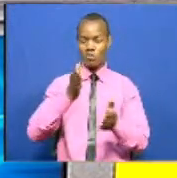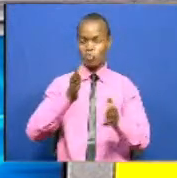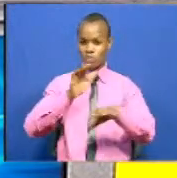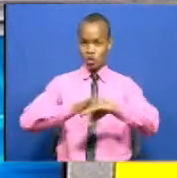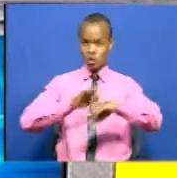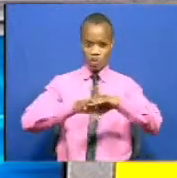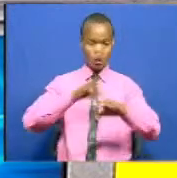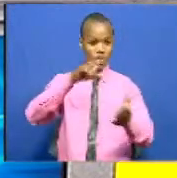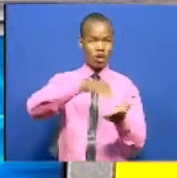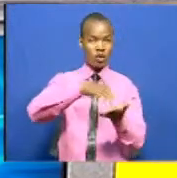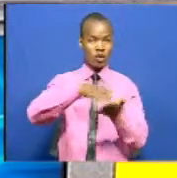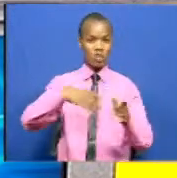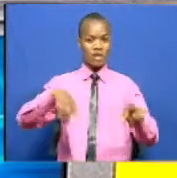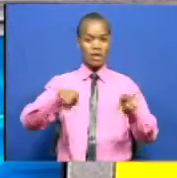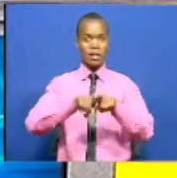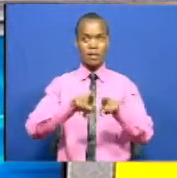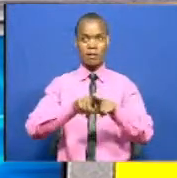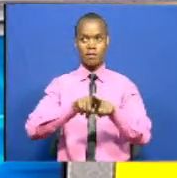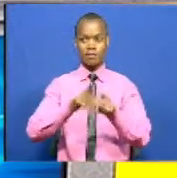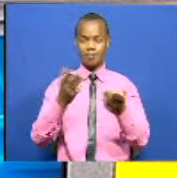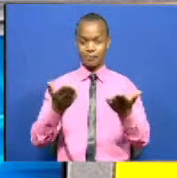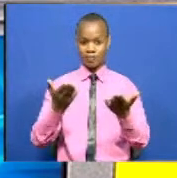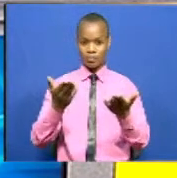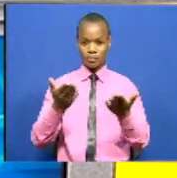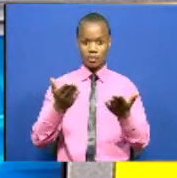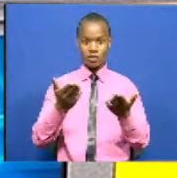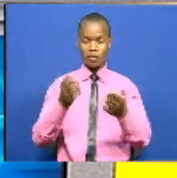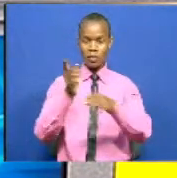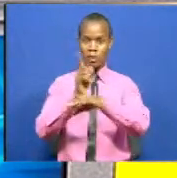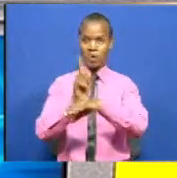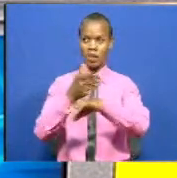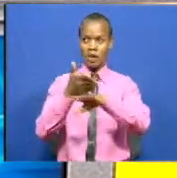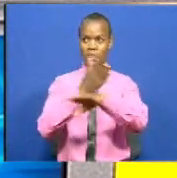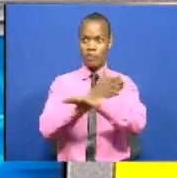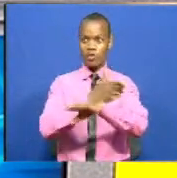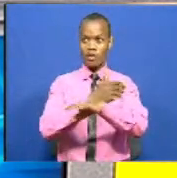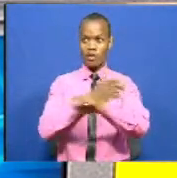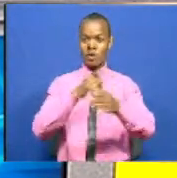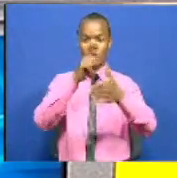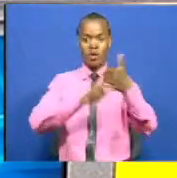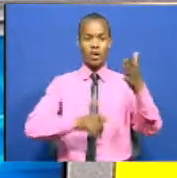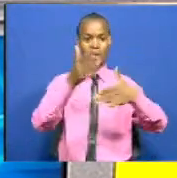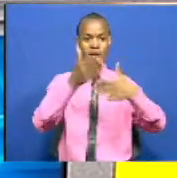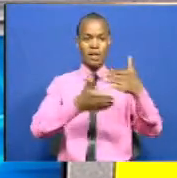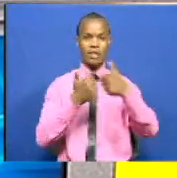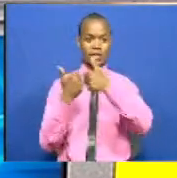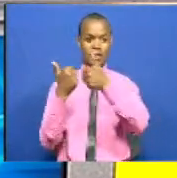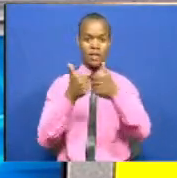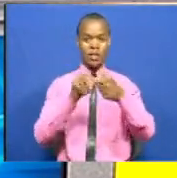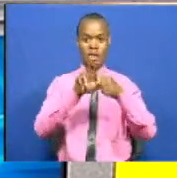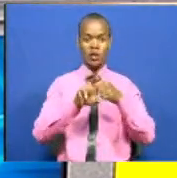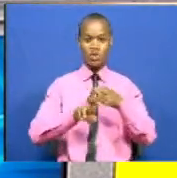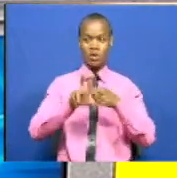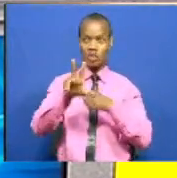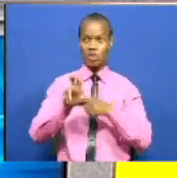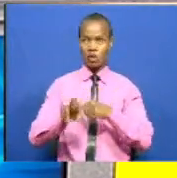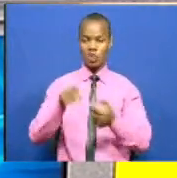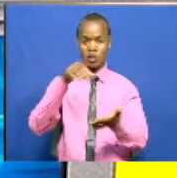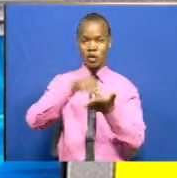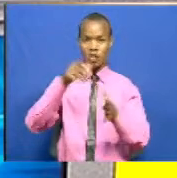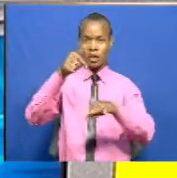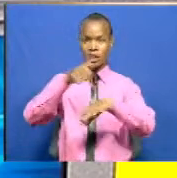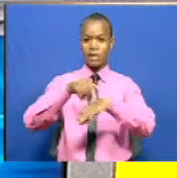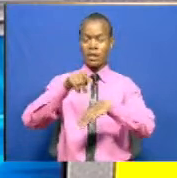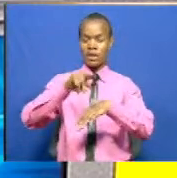World Athletics did tweet a couple of minutes ago, what a way to end a challenging 2020 season from Peres